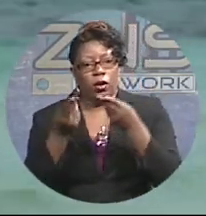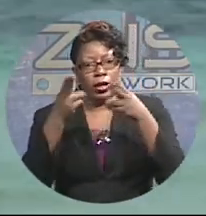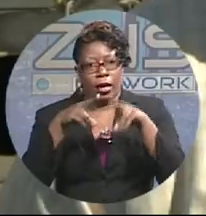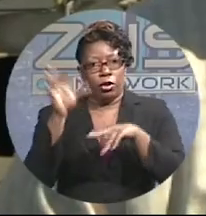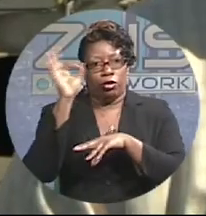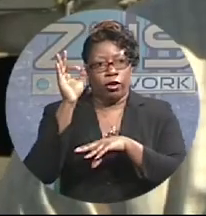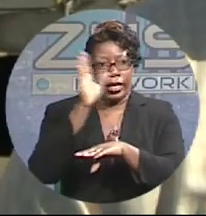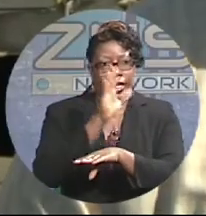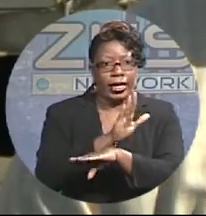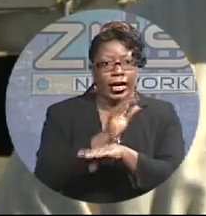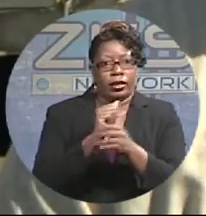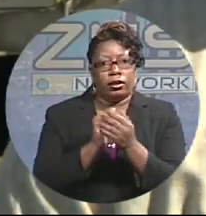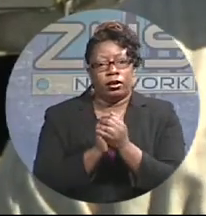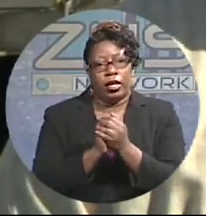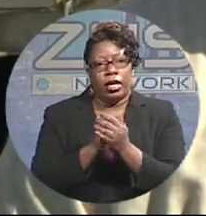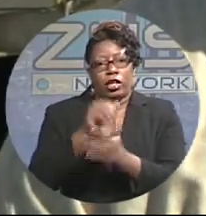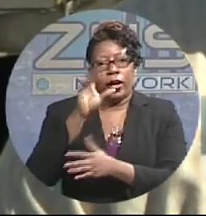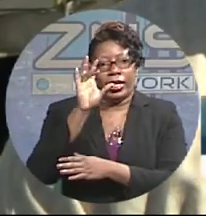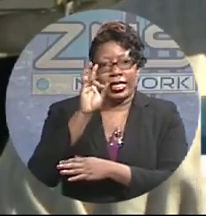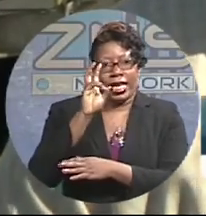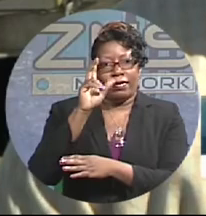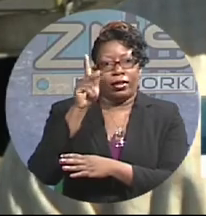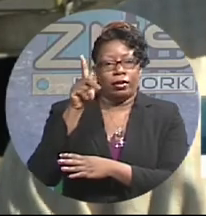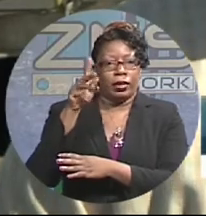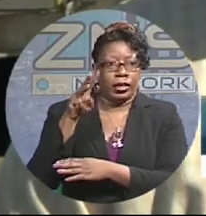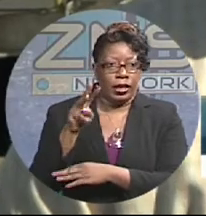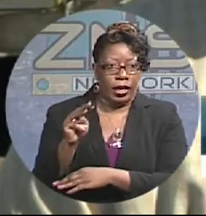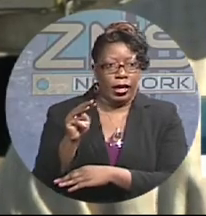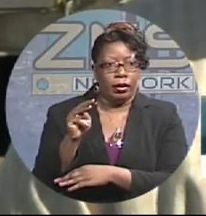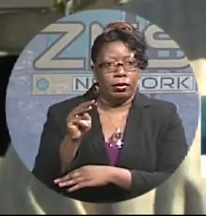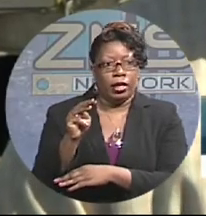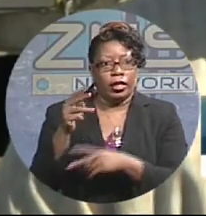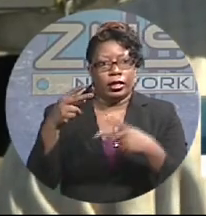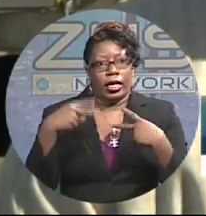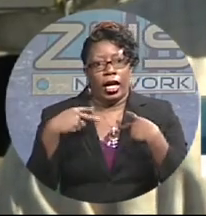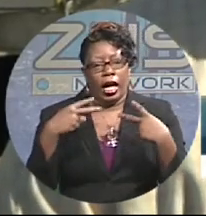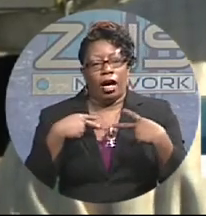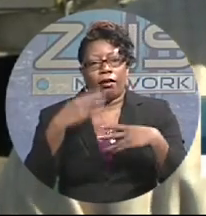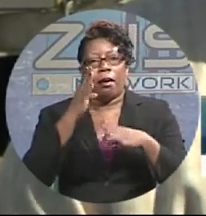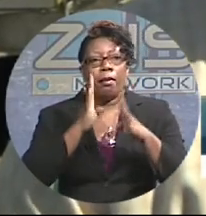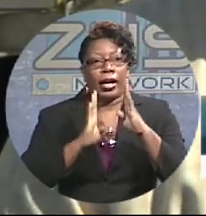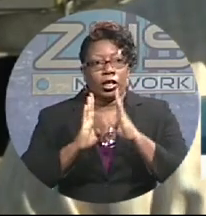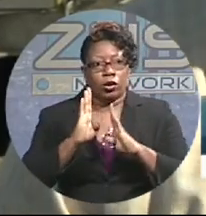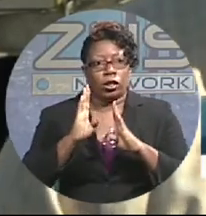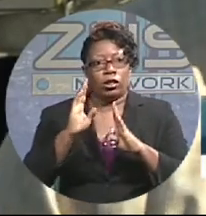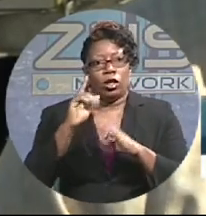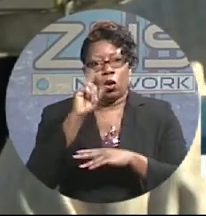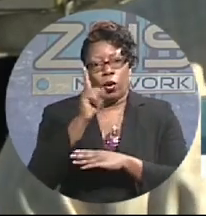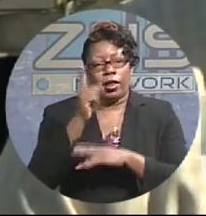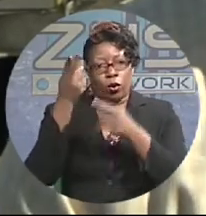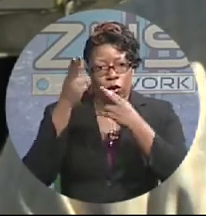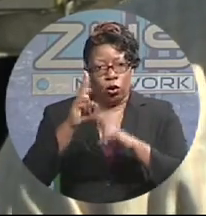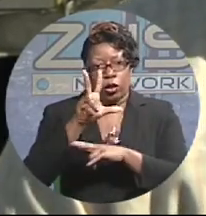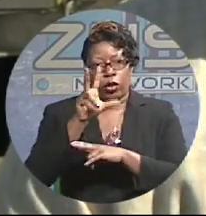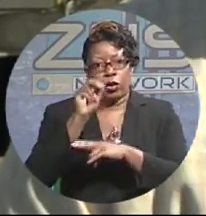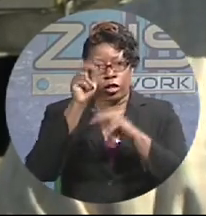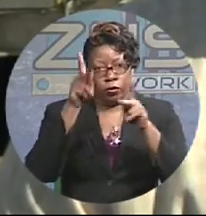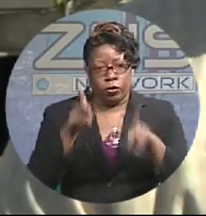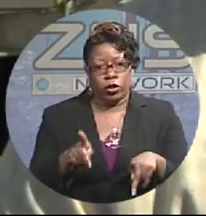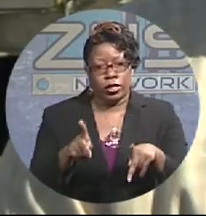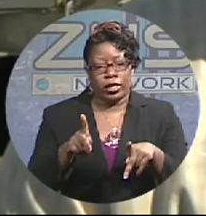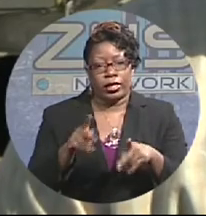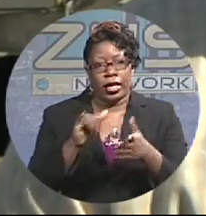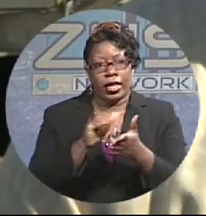Friday night. 7 p.m. at the Resource Center, we will have a gala banquet where we will be honoring 30 persons who have